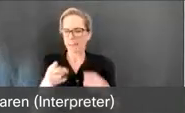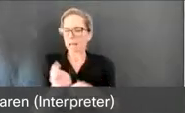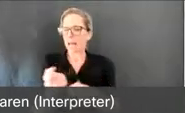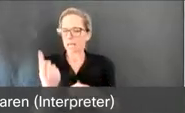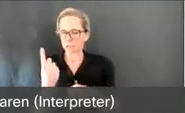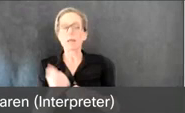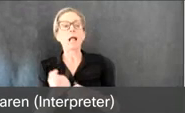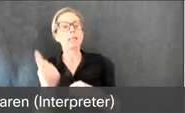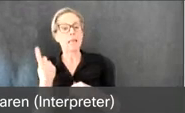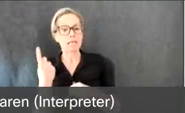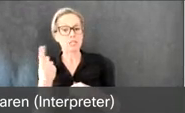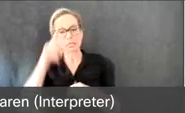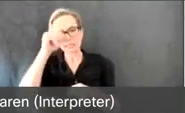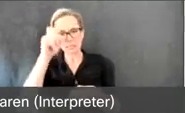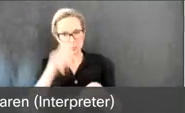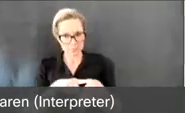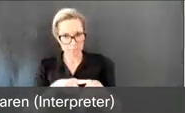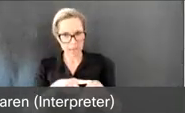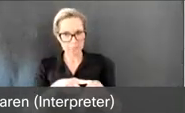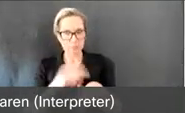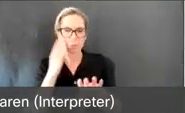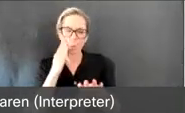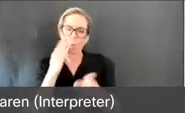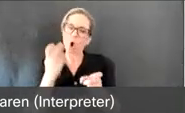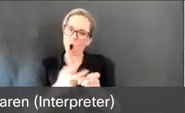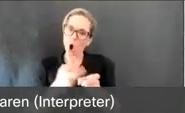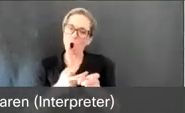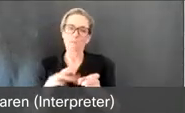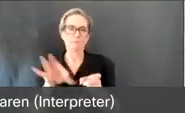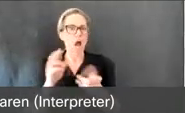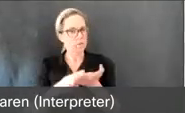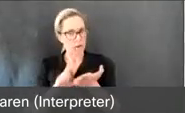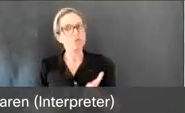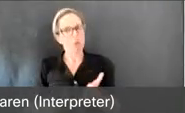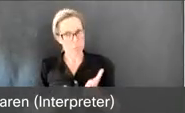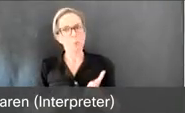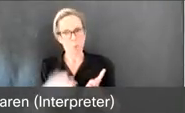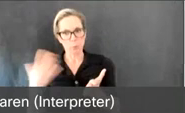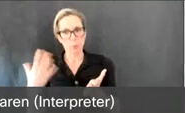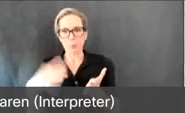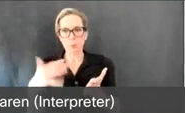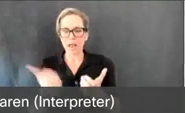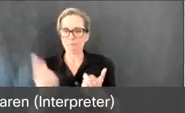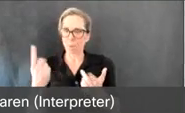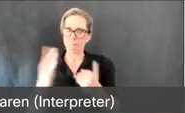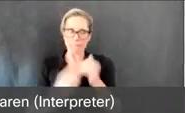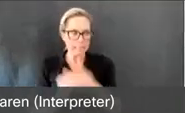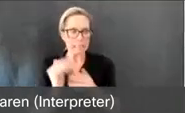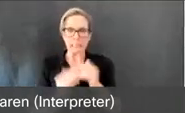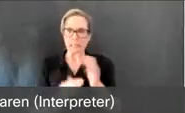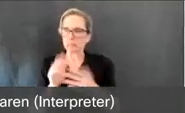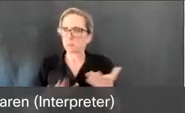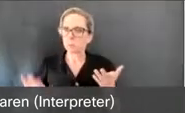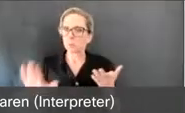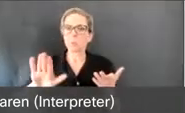Last year during the summer, as you guys know, was very difficult to find a contractor because everybody was building something, and